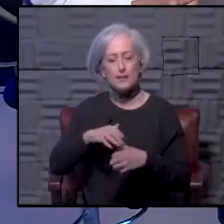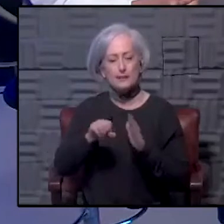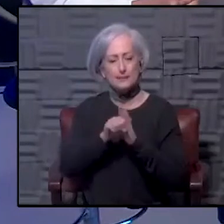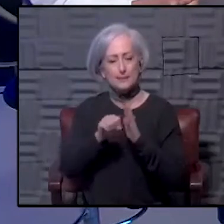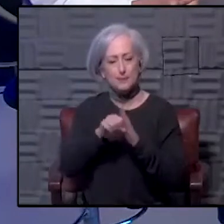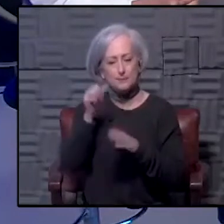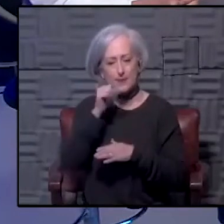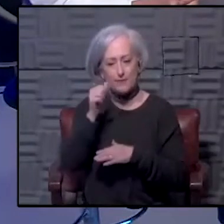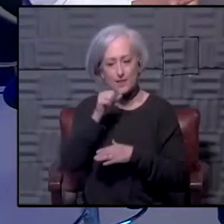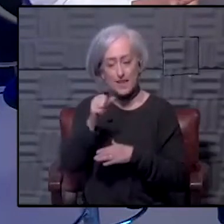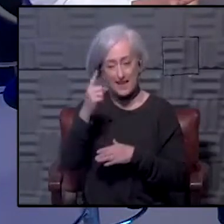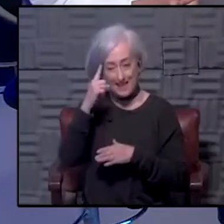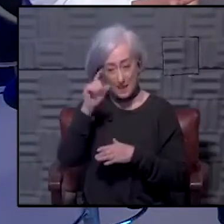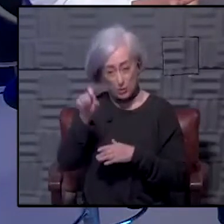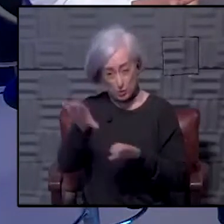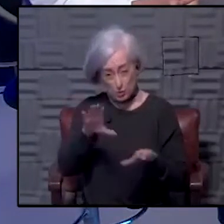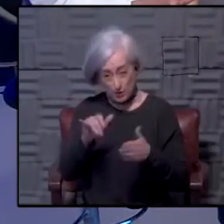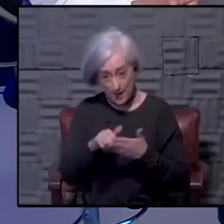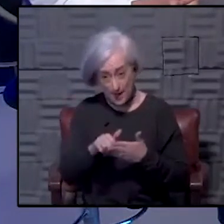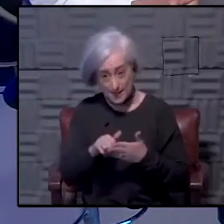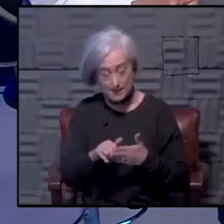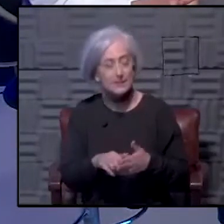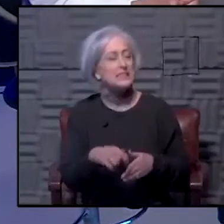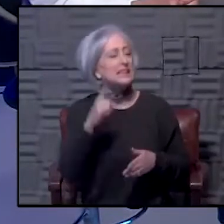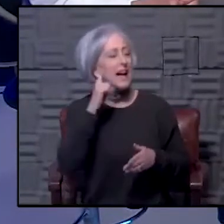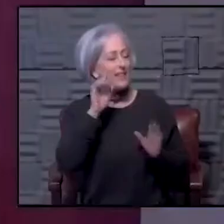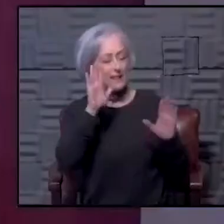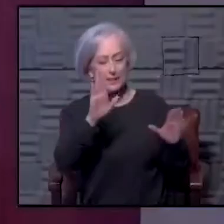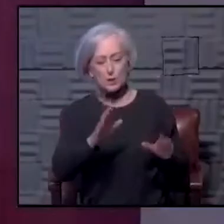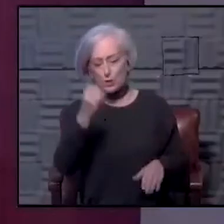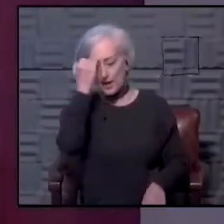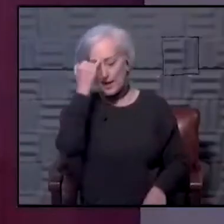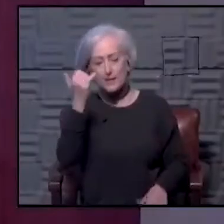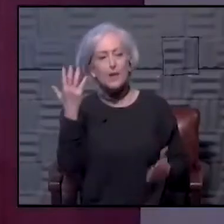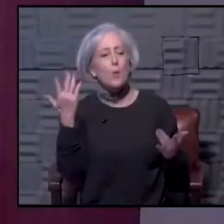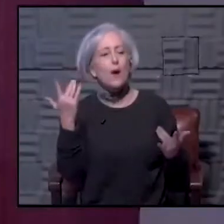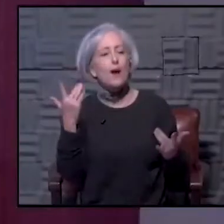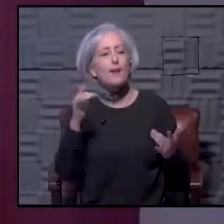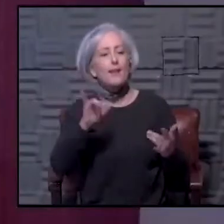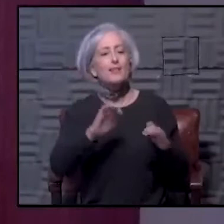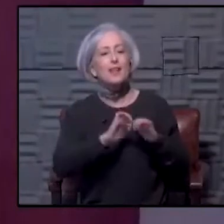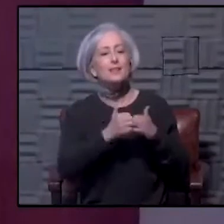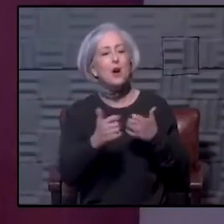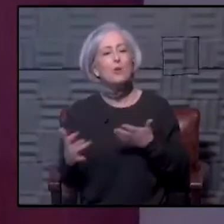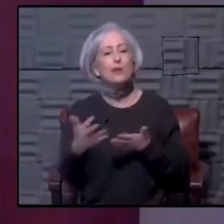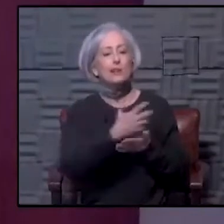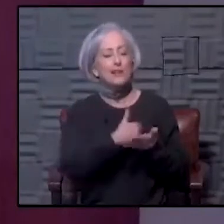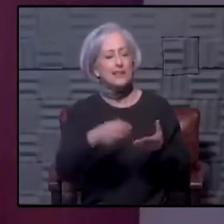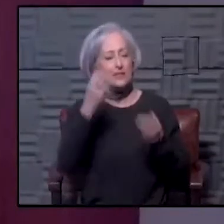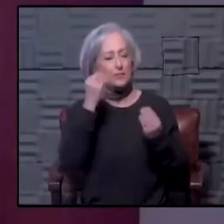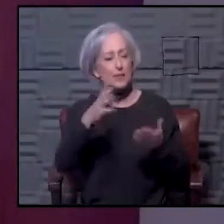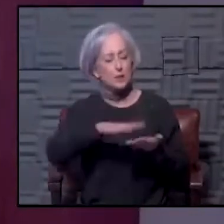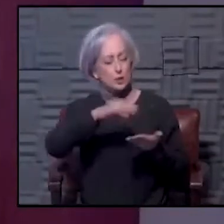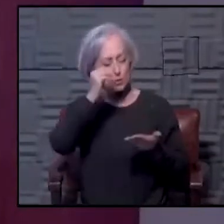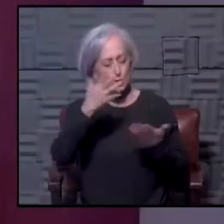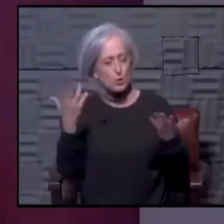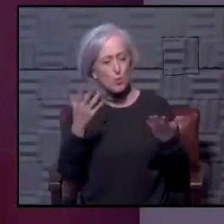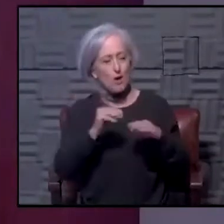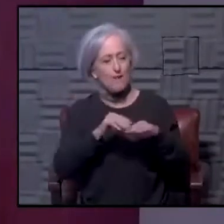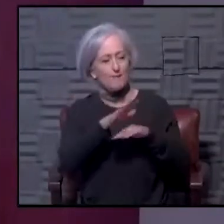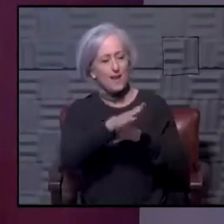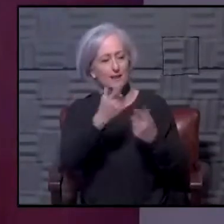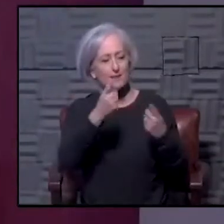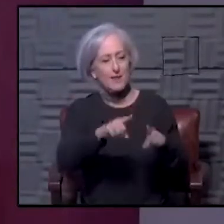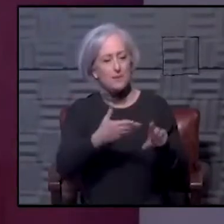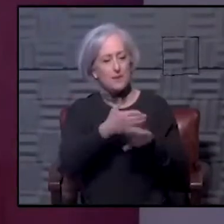do it? I think it's a great idea. That's the way that we're able to collect the information and learn more about the side effects of the